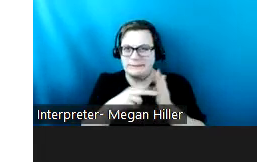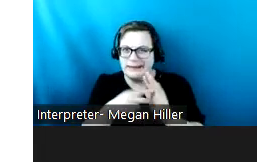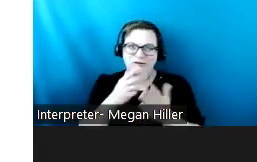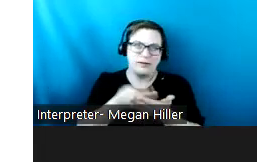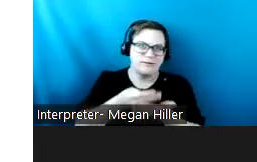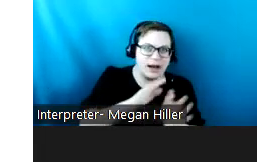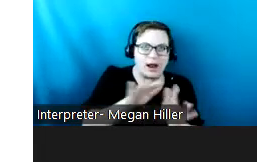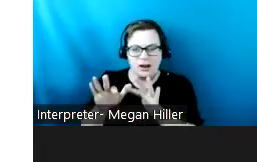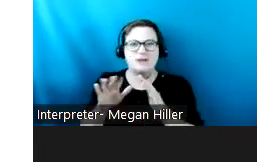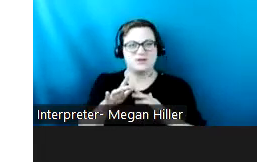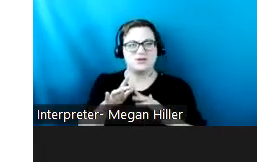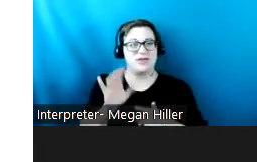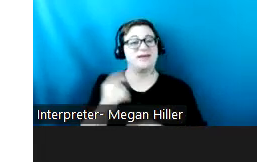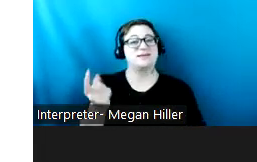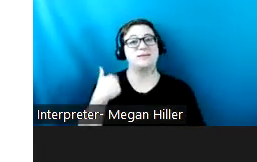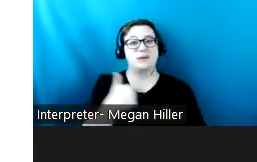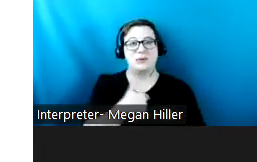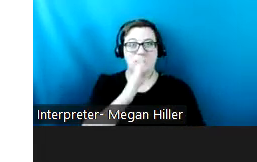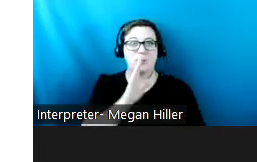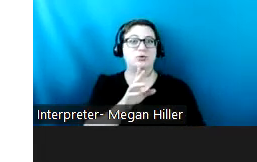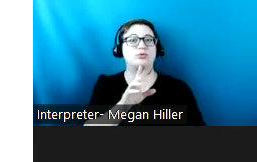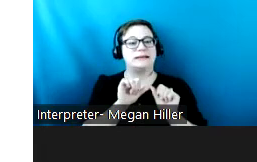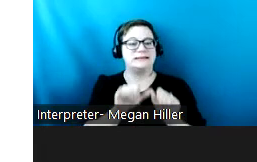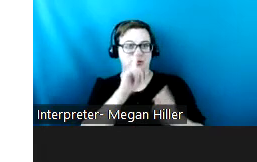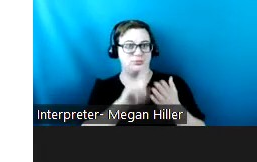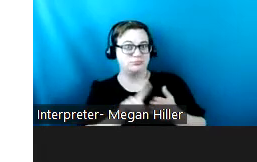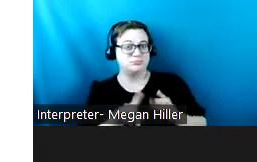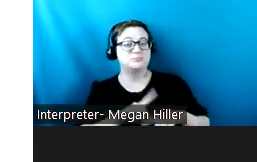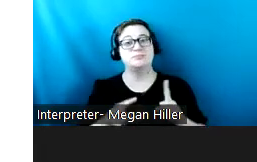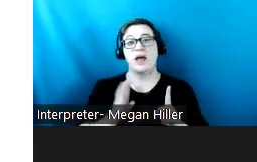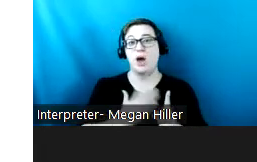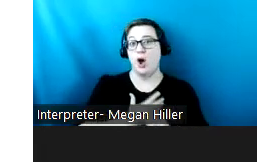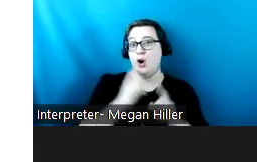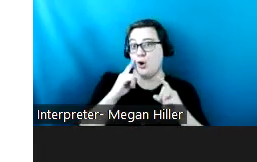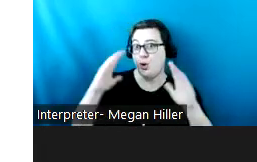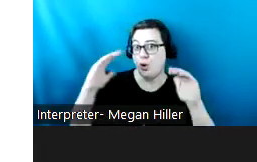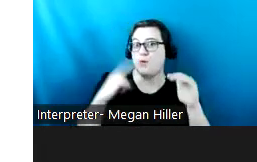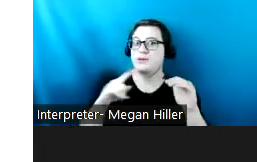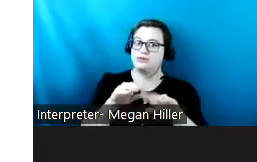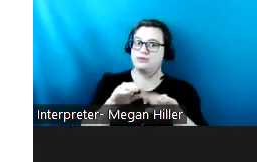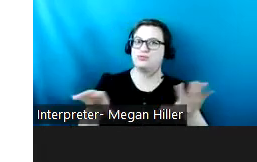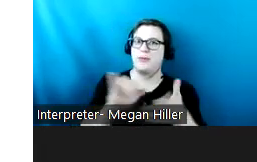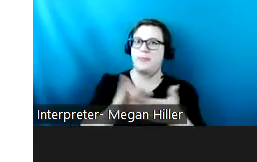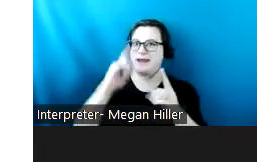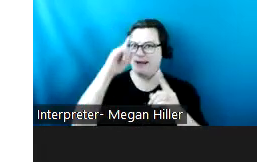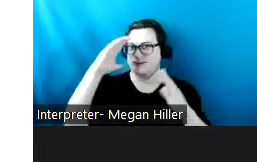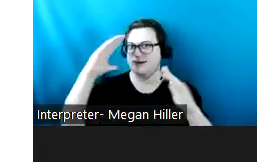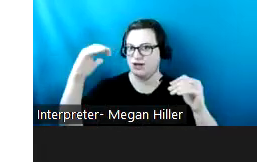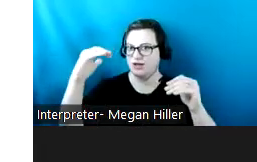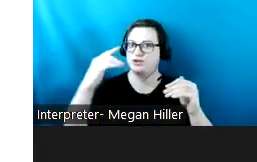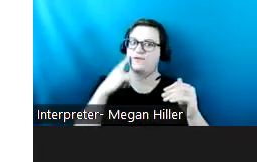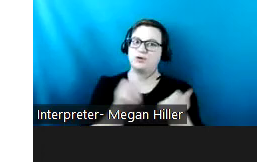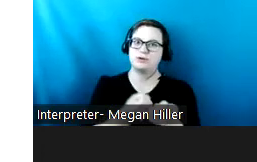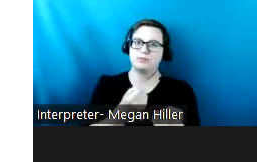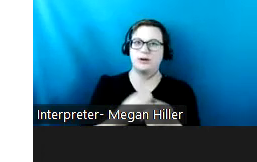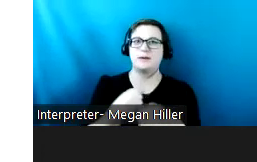items related to that. So that is something that we're continuing to look into, but our hope is to spread the expectation and support as far as making sure